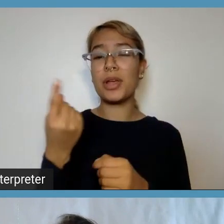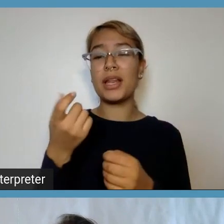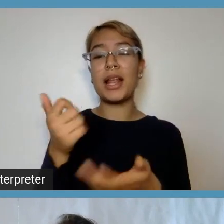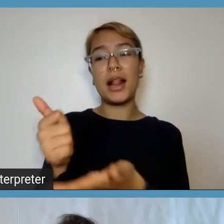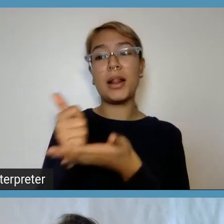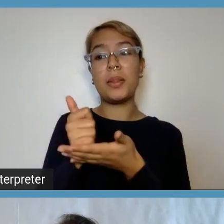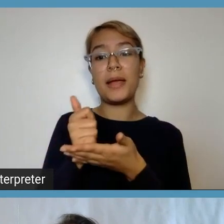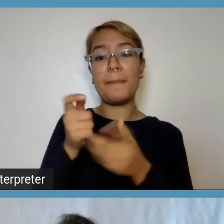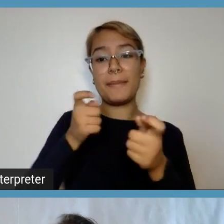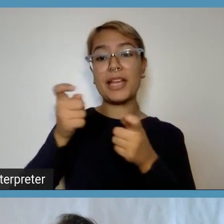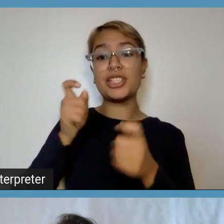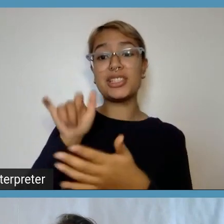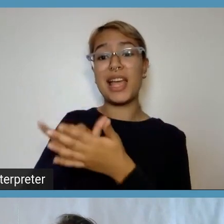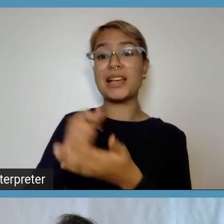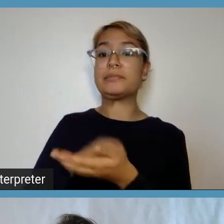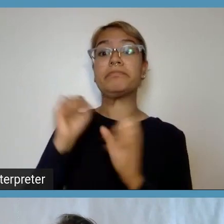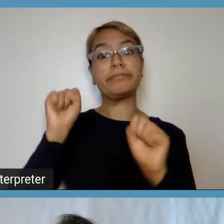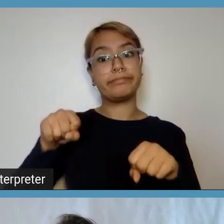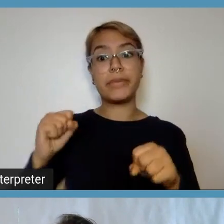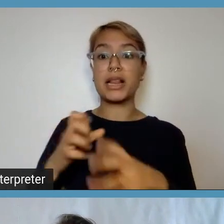that because it can be quite a lot.